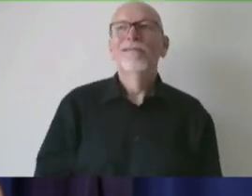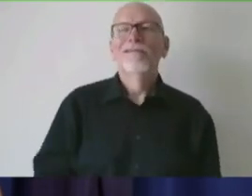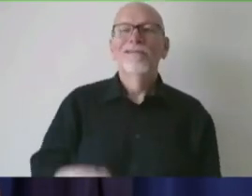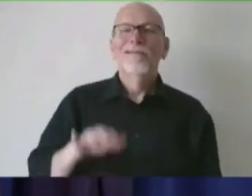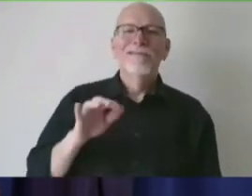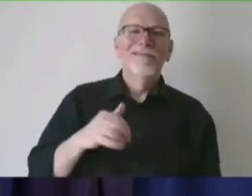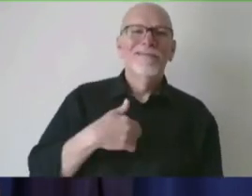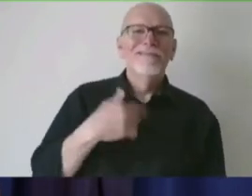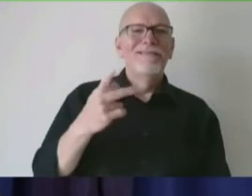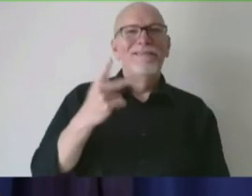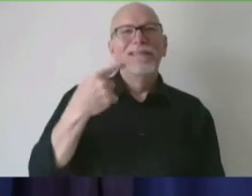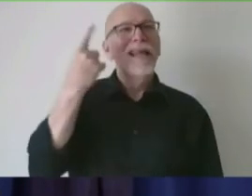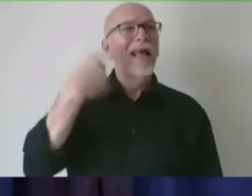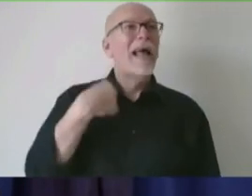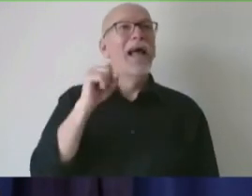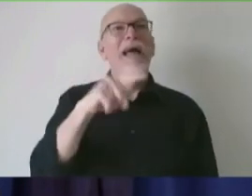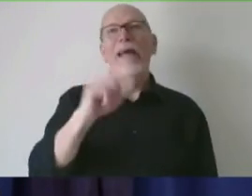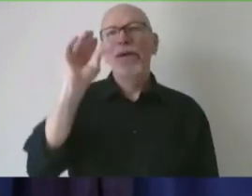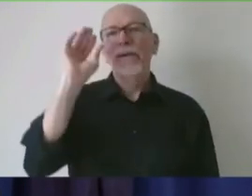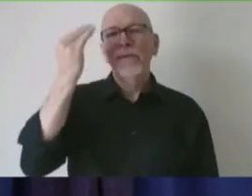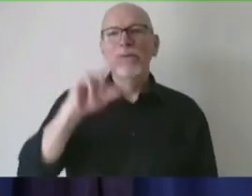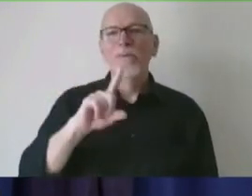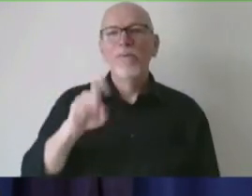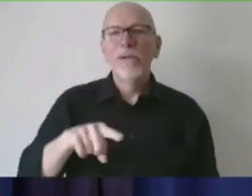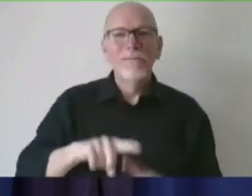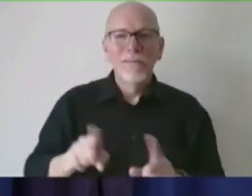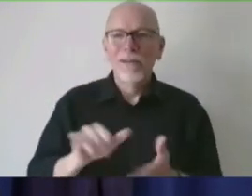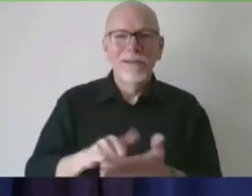think the idiot's questions, but that's what I ask.